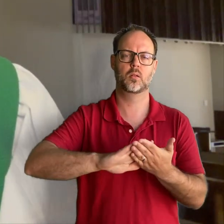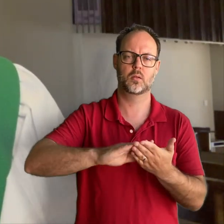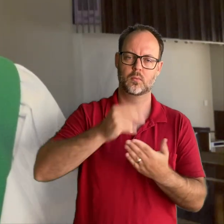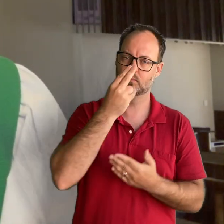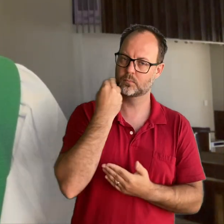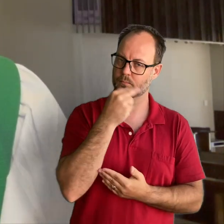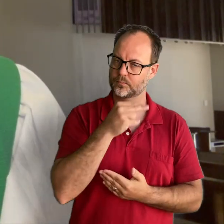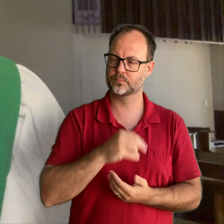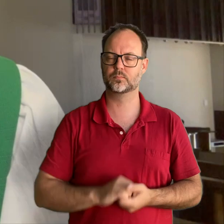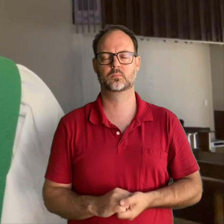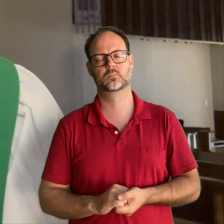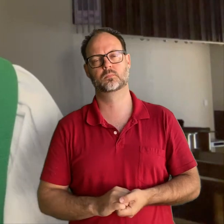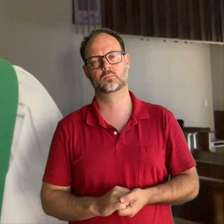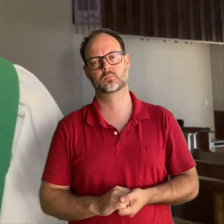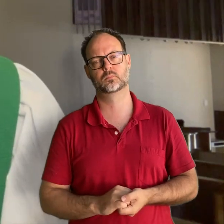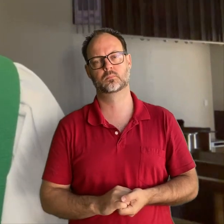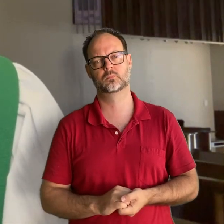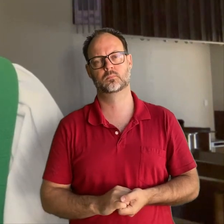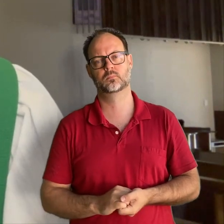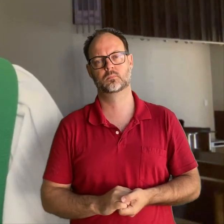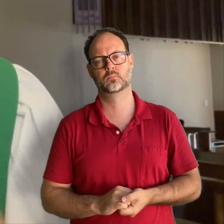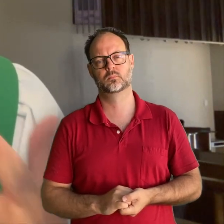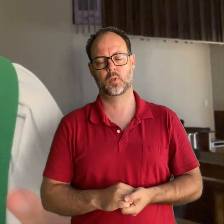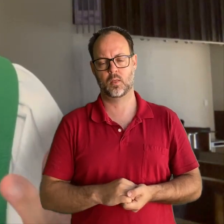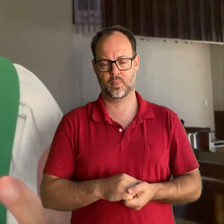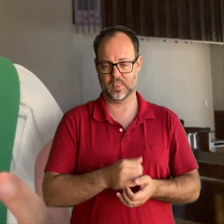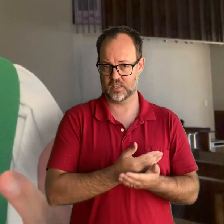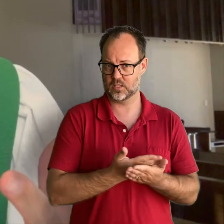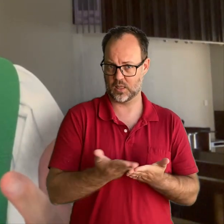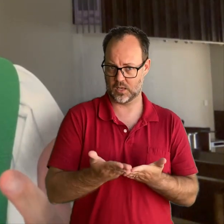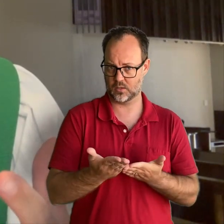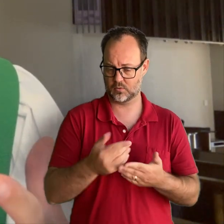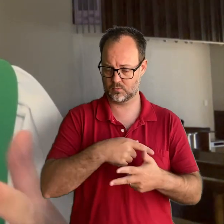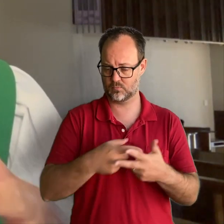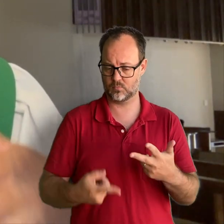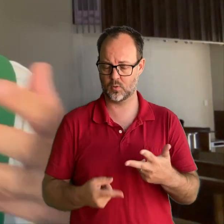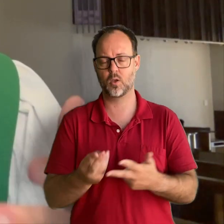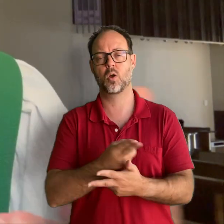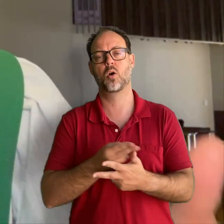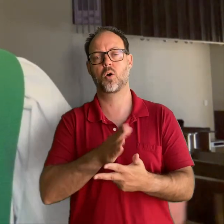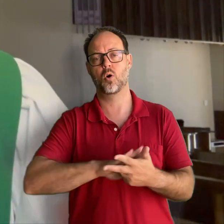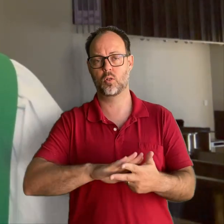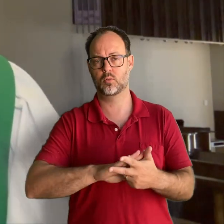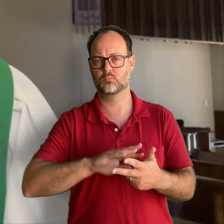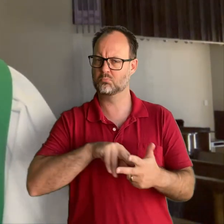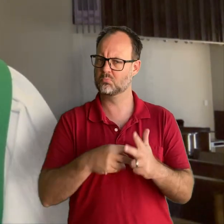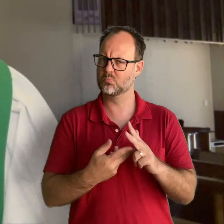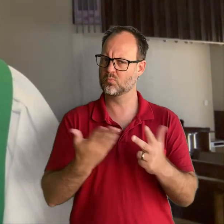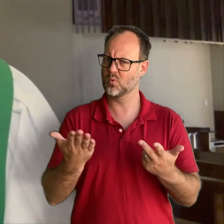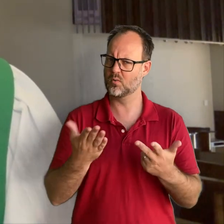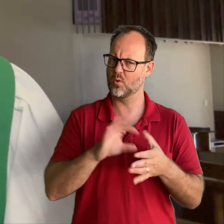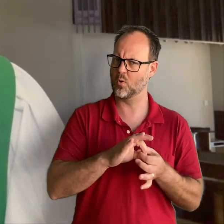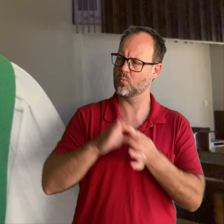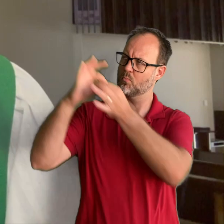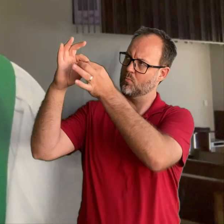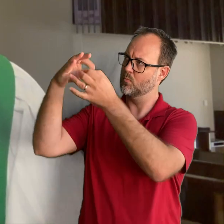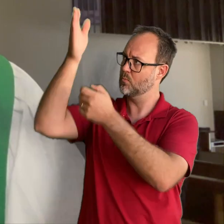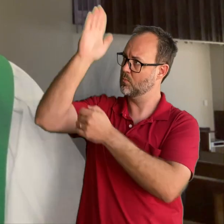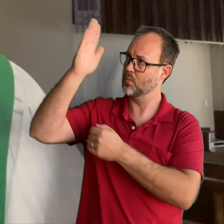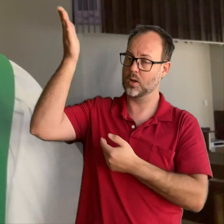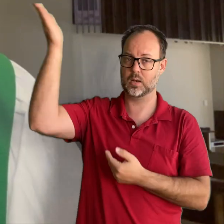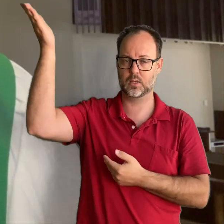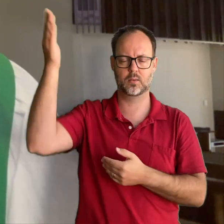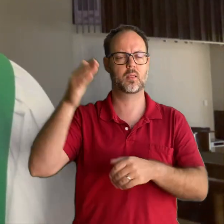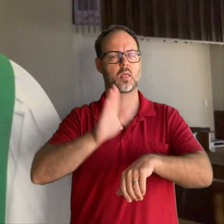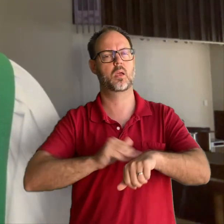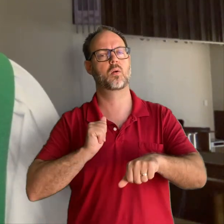Communion. These three things are holy, which means they belong to God. They are called